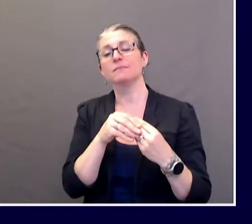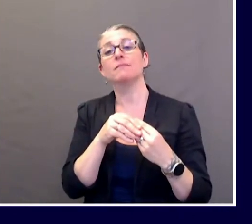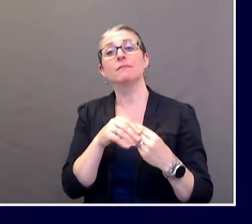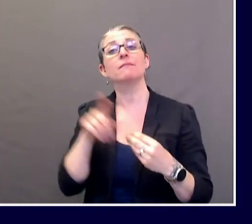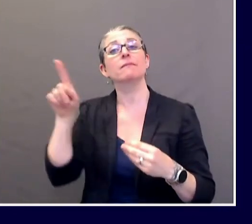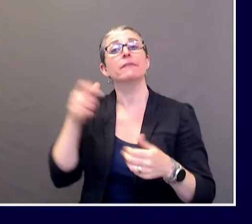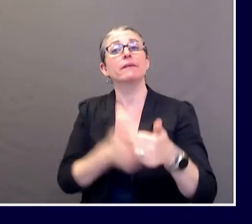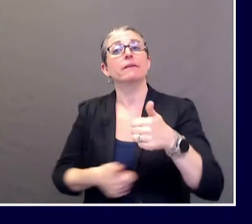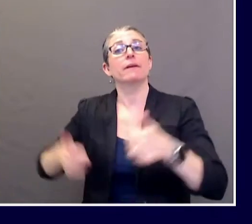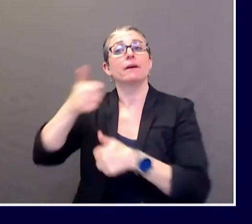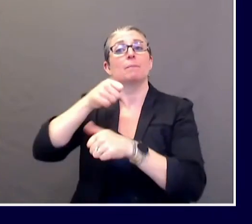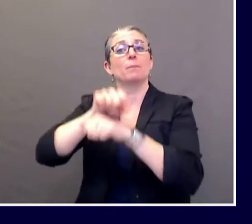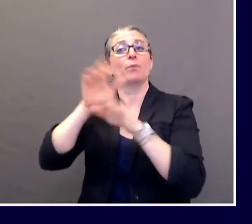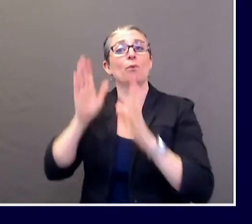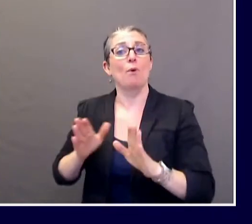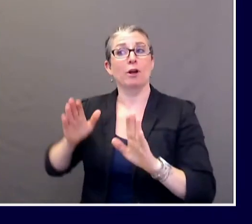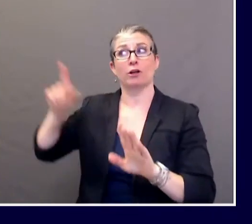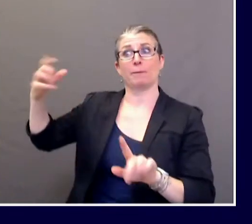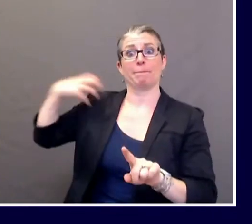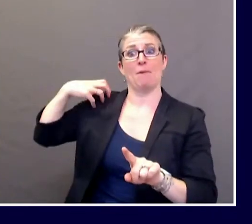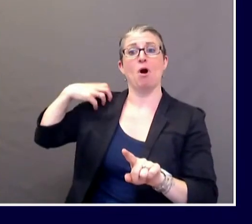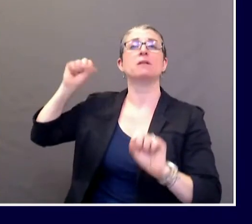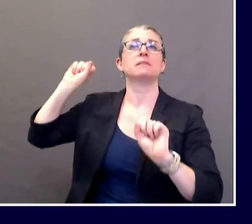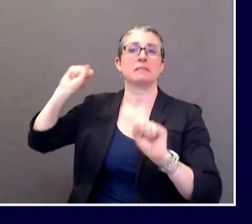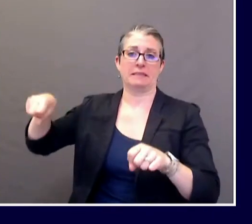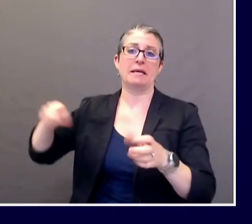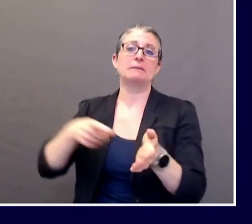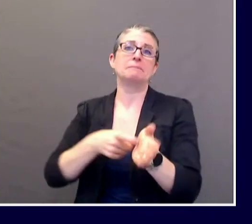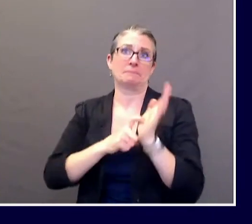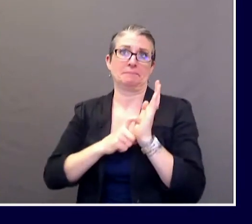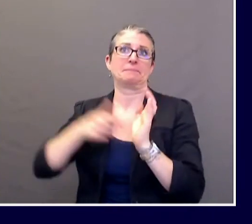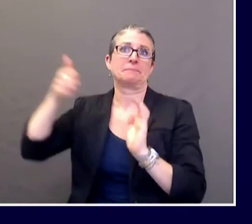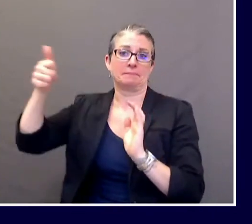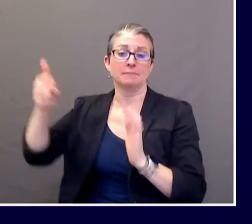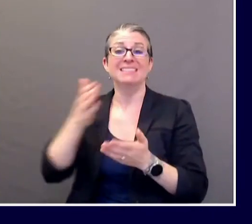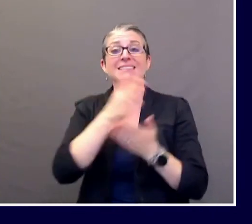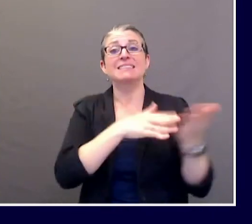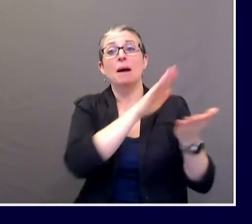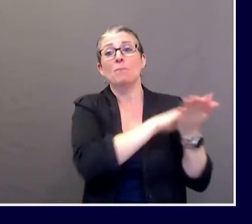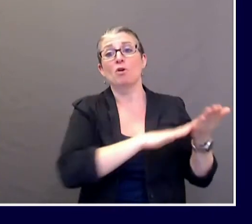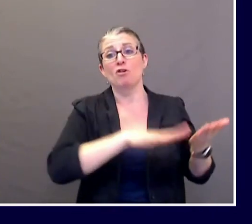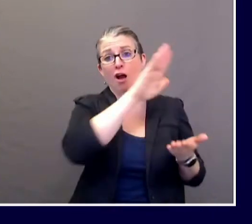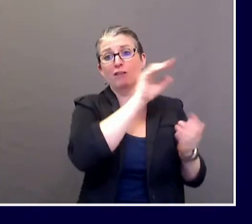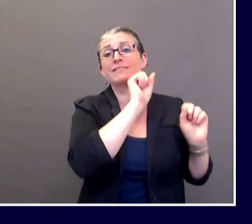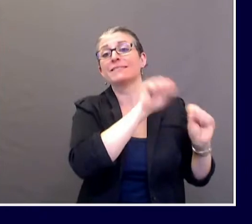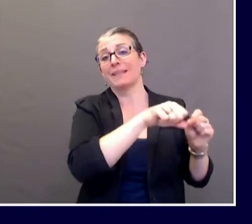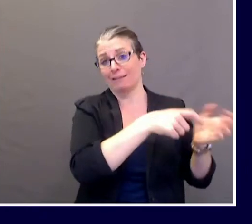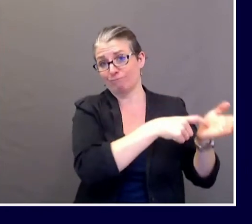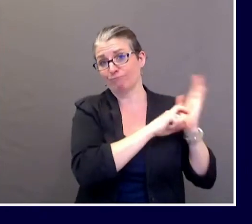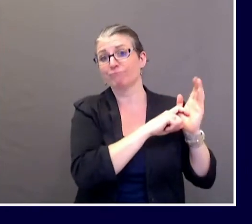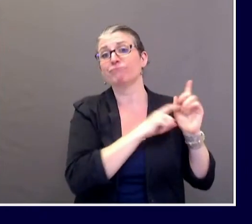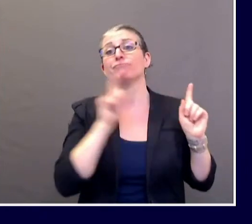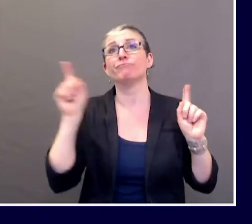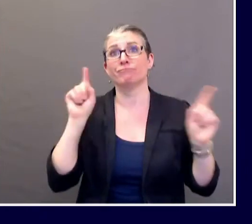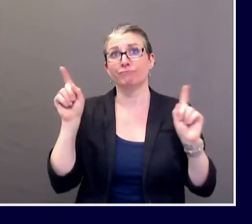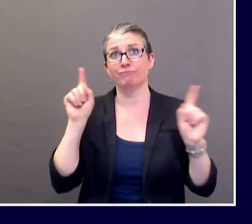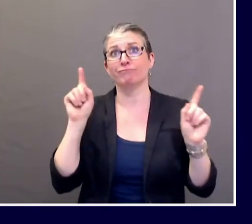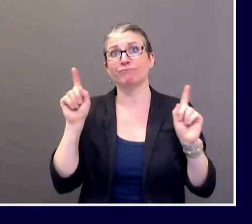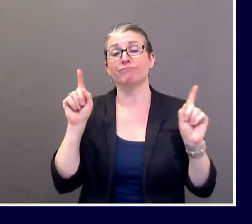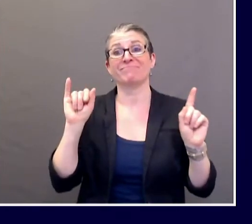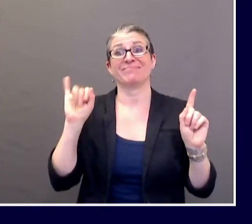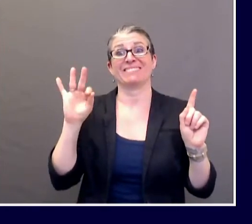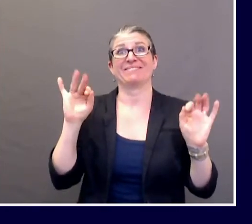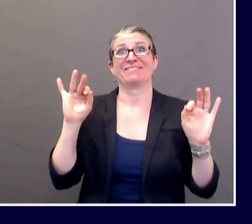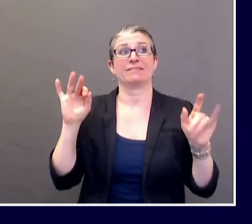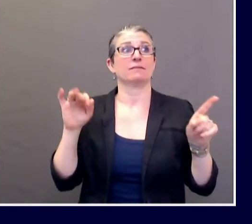that is a prerequisite for students coming back, although many of those circumstances say it's a prerequisite to be living on campus or to be engaging in